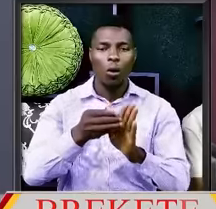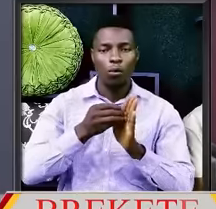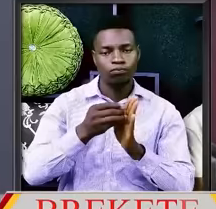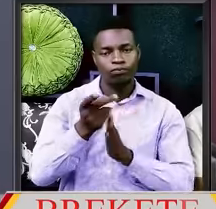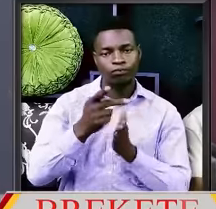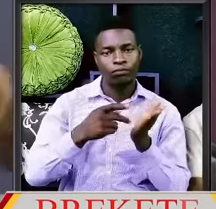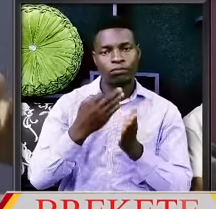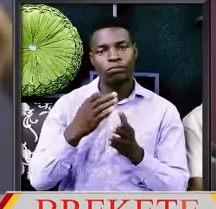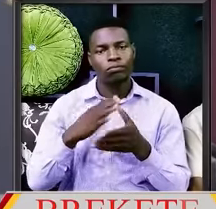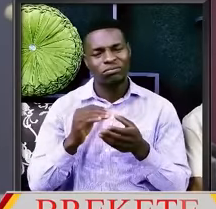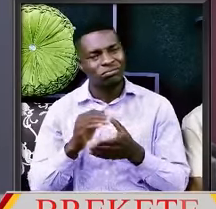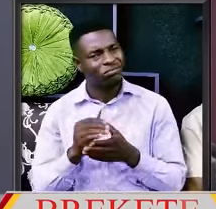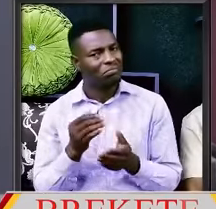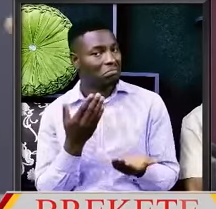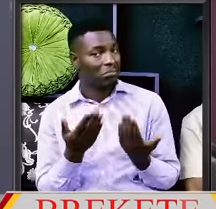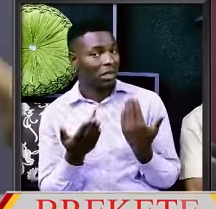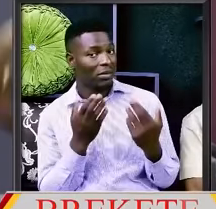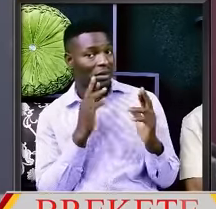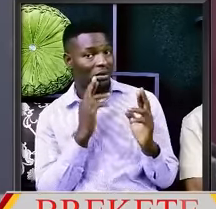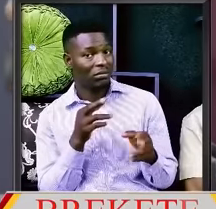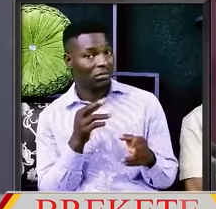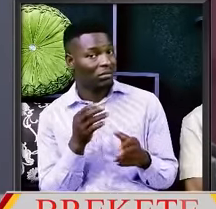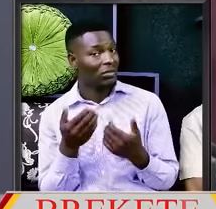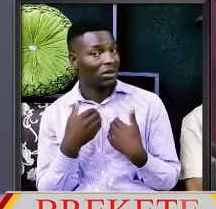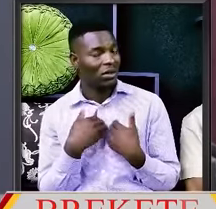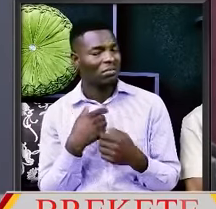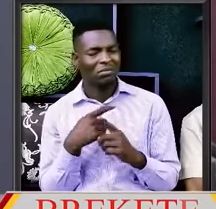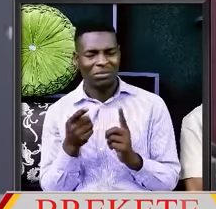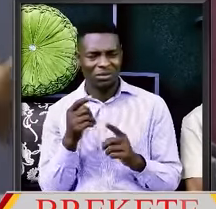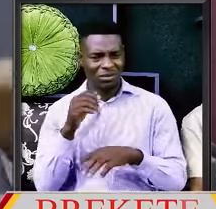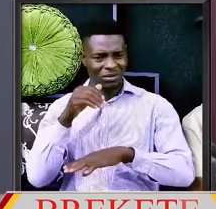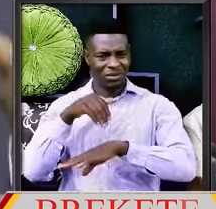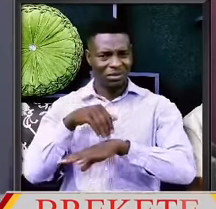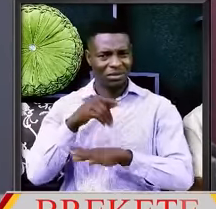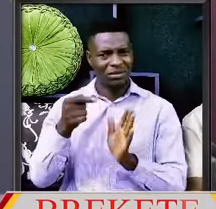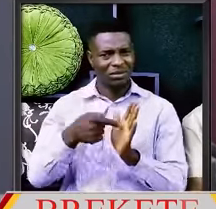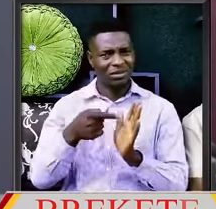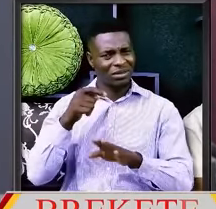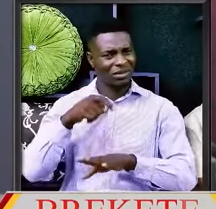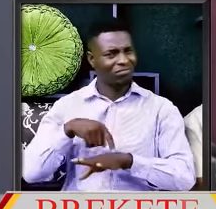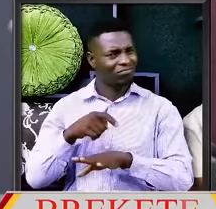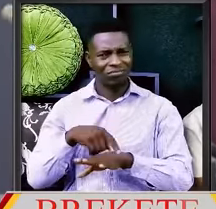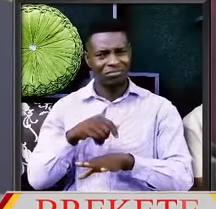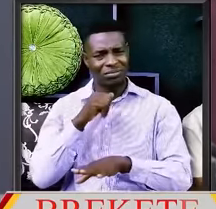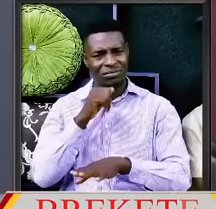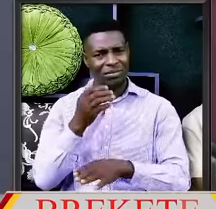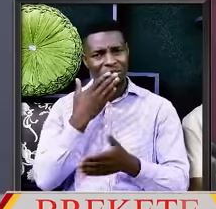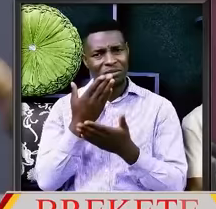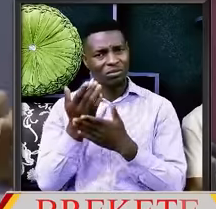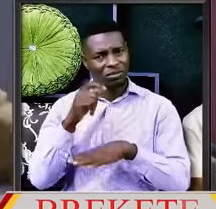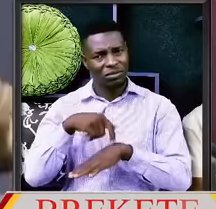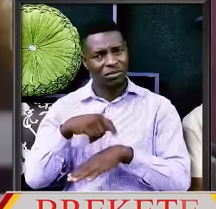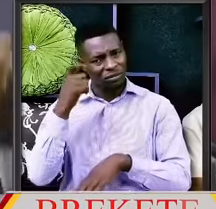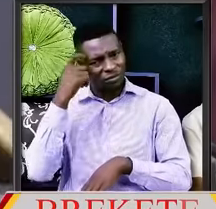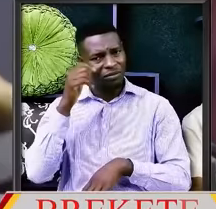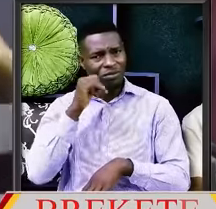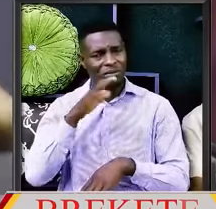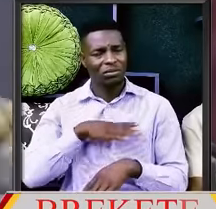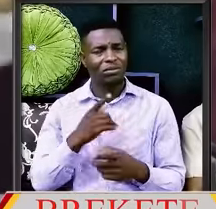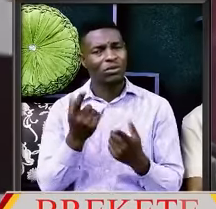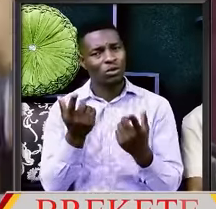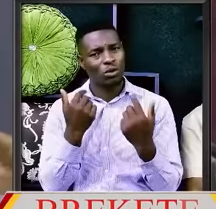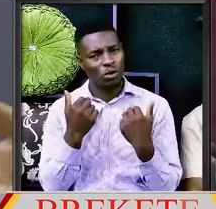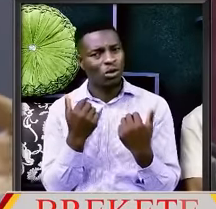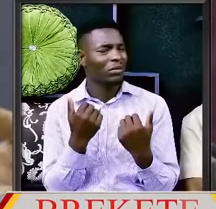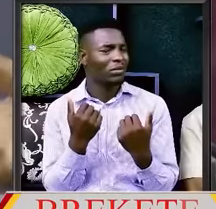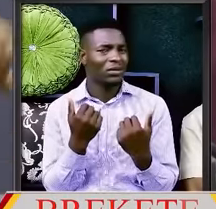And this time, sir, not be good time for a woman will lose her husband under this kind of circumstance. Make